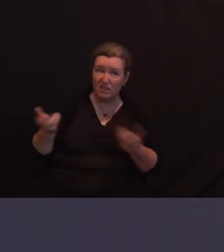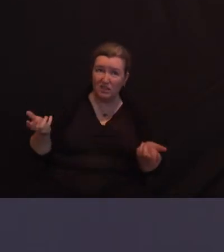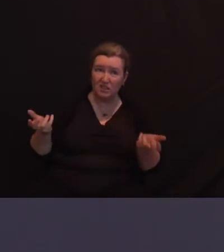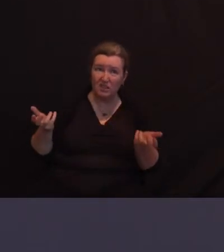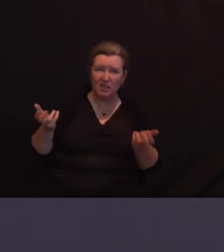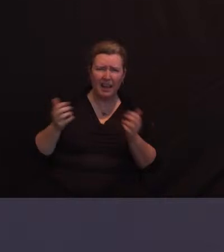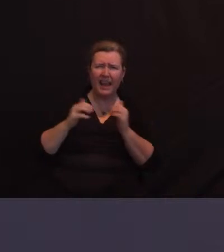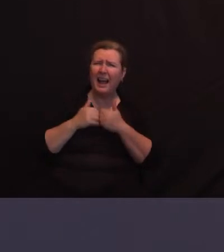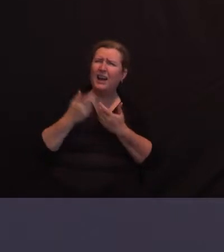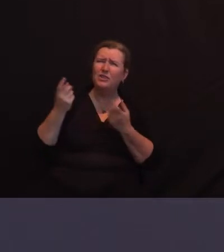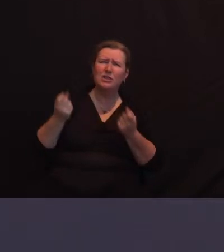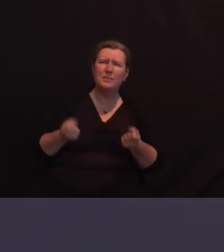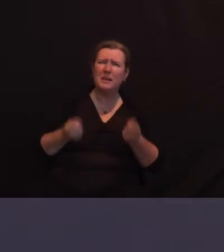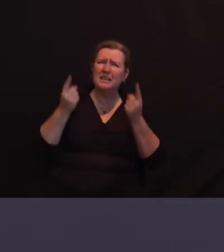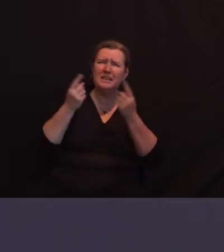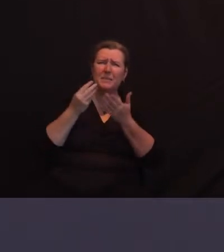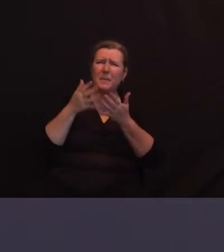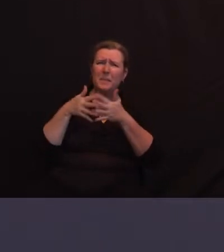money? Thank you.